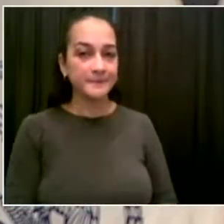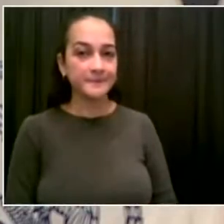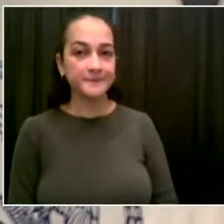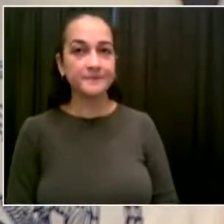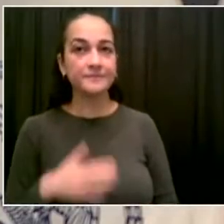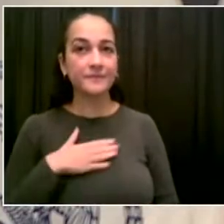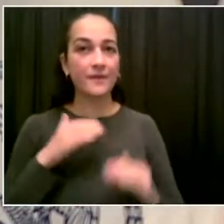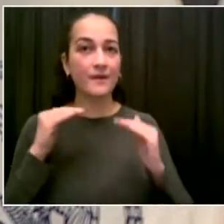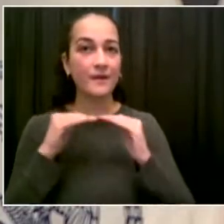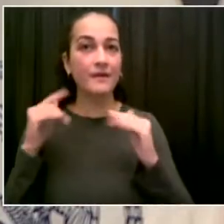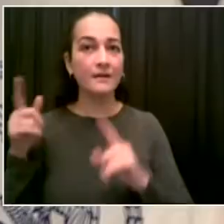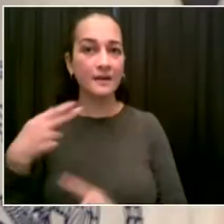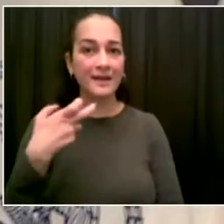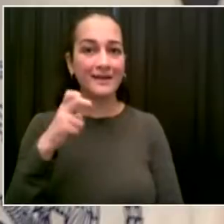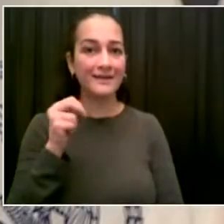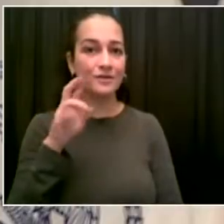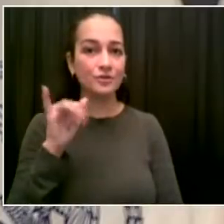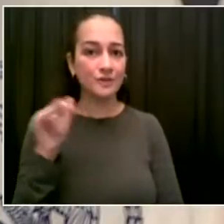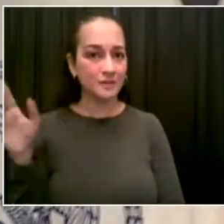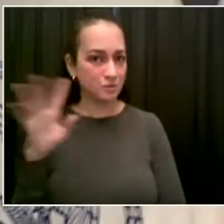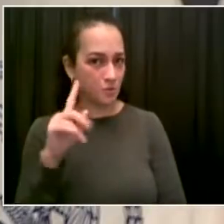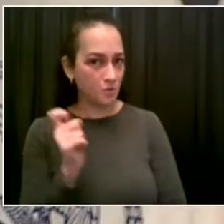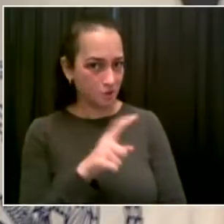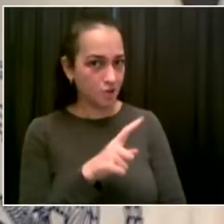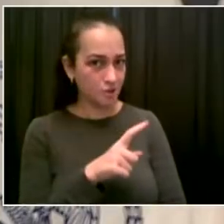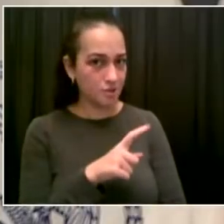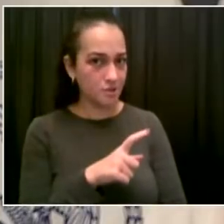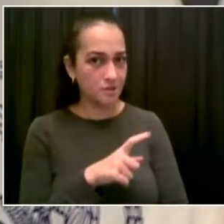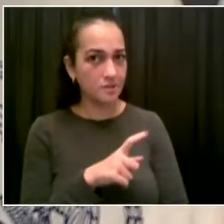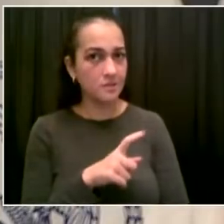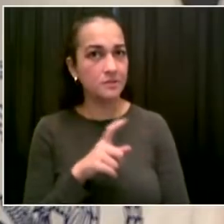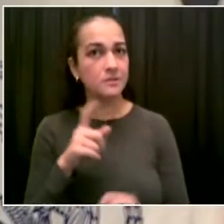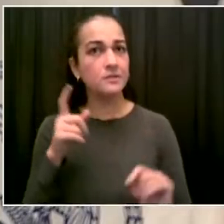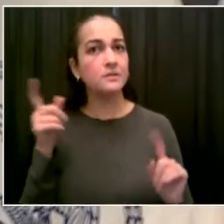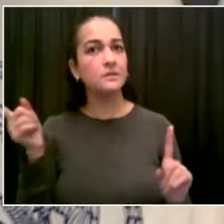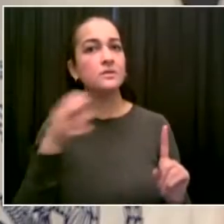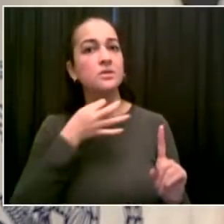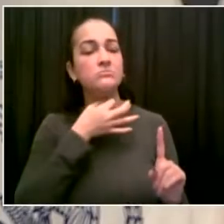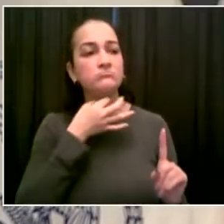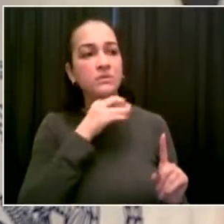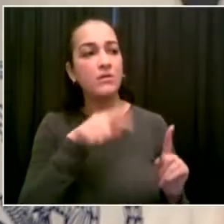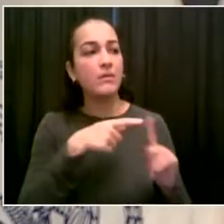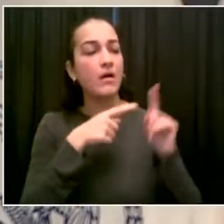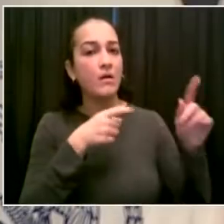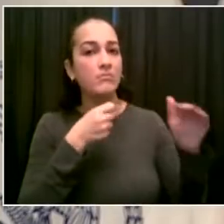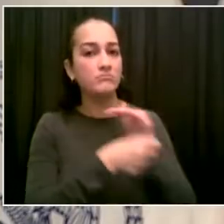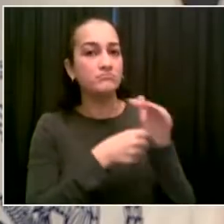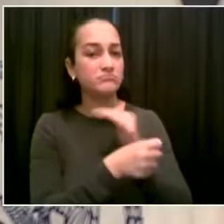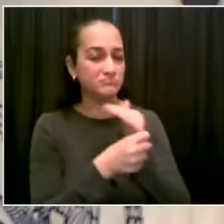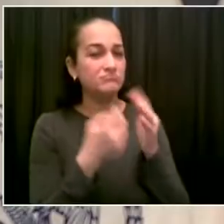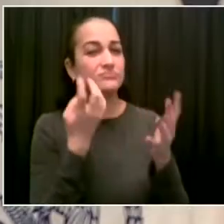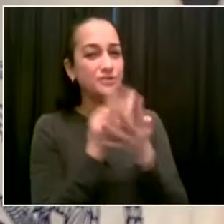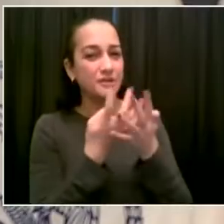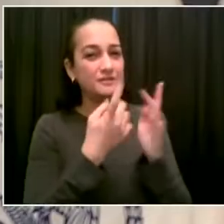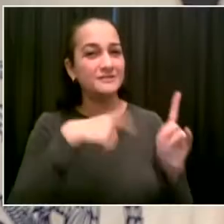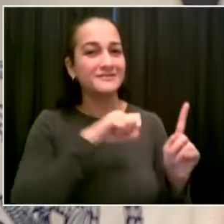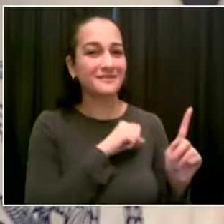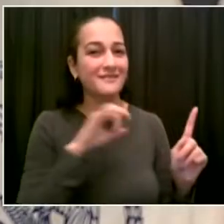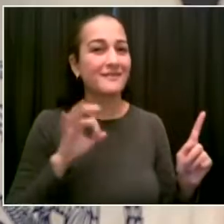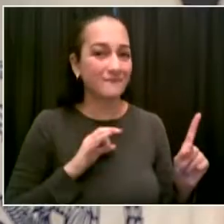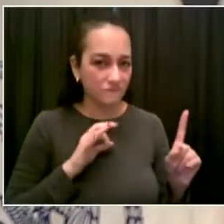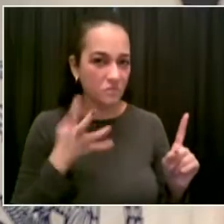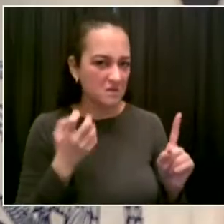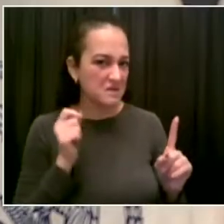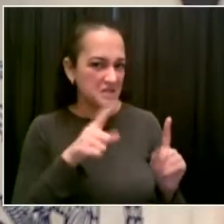related to correction officers. I mean, you described their situation relative to the vaccine mandate